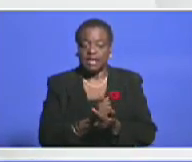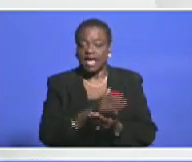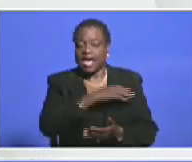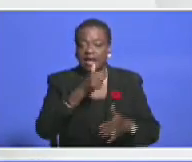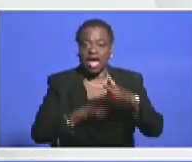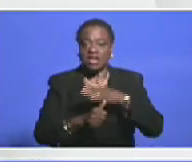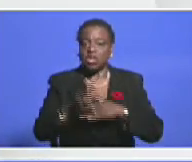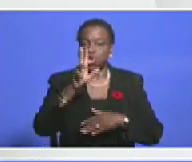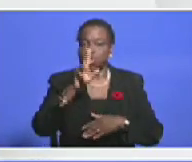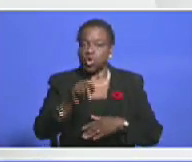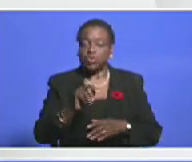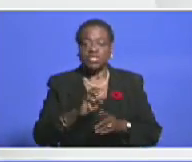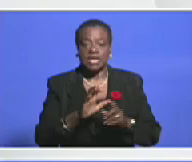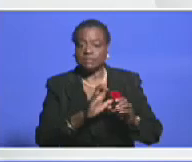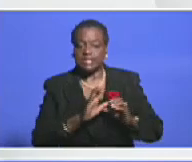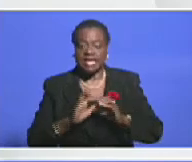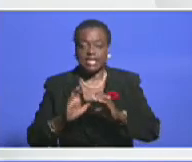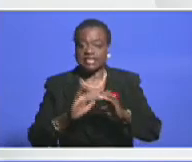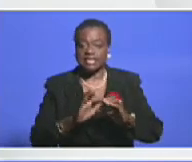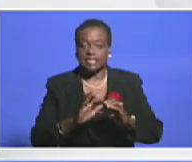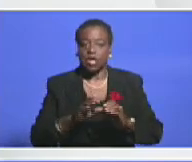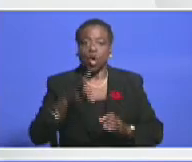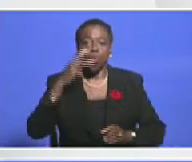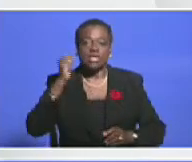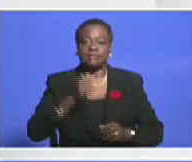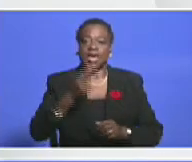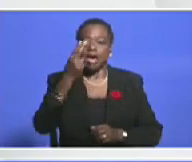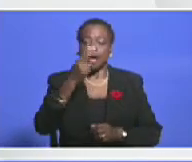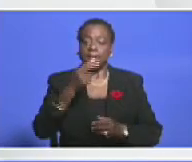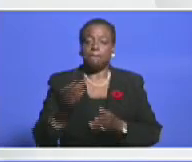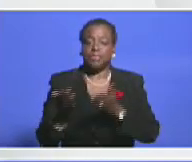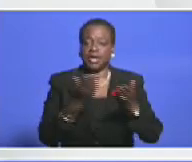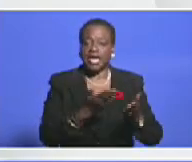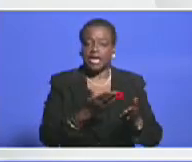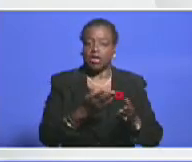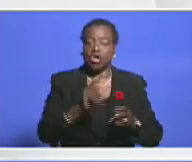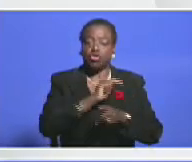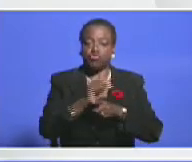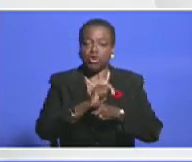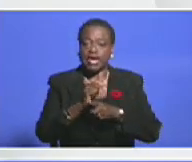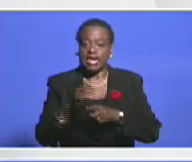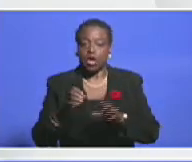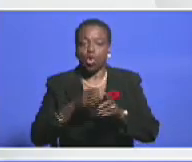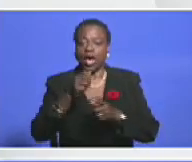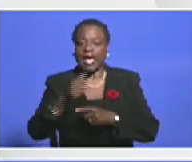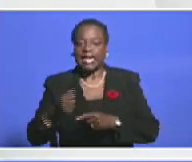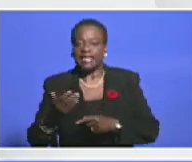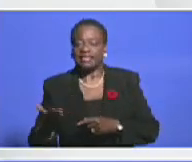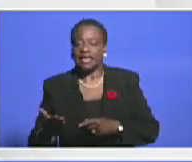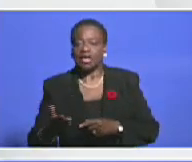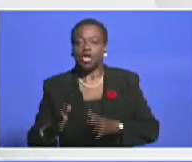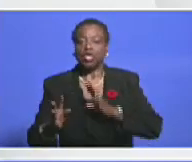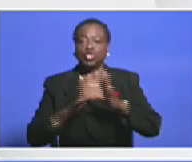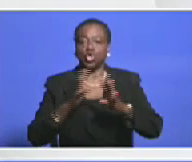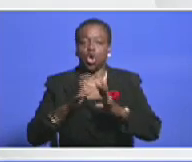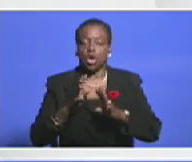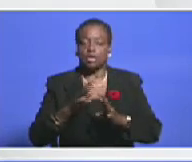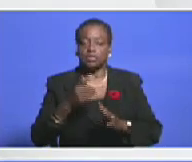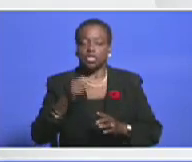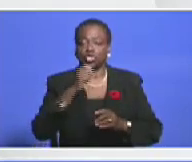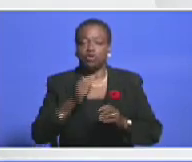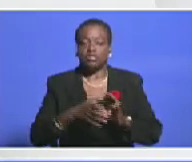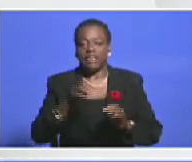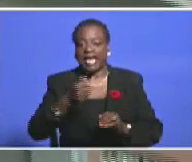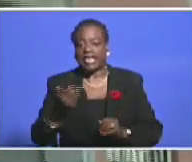no circumstances does my upbringing, my training, or anything speak to the tolerance of anything